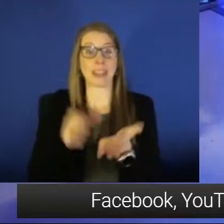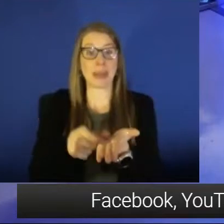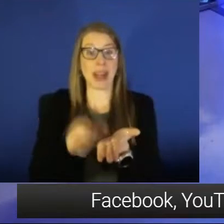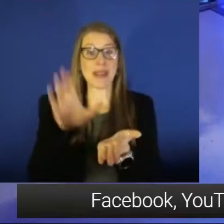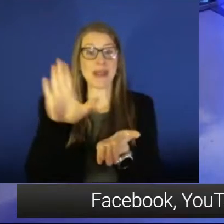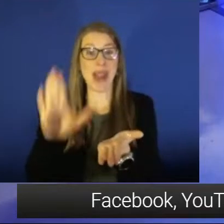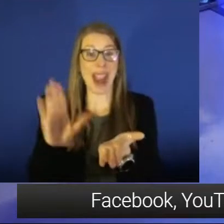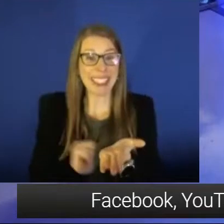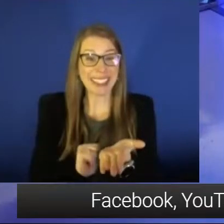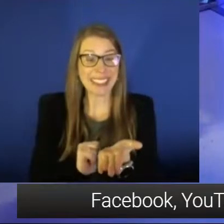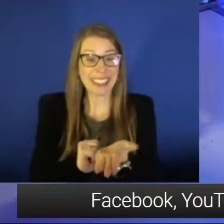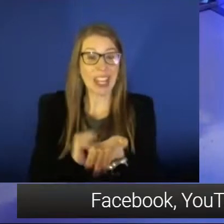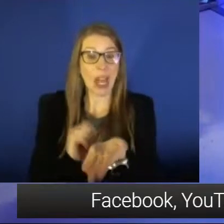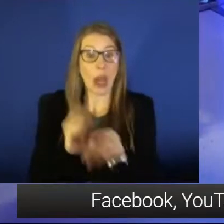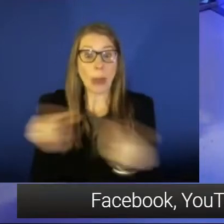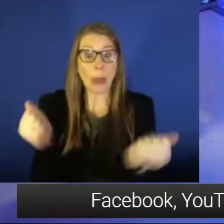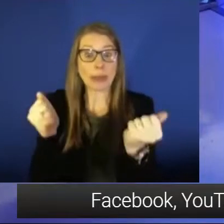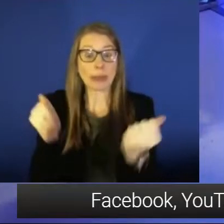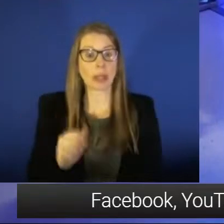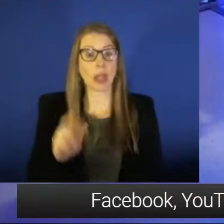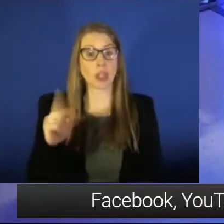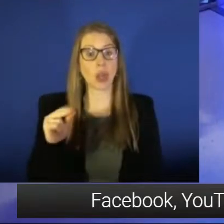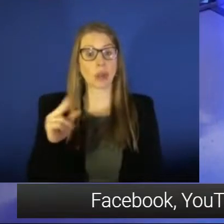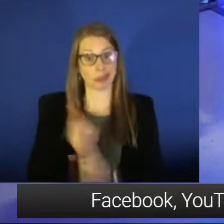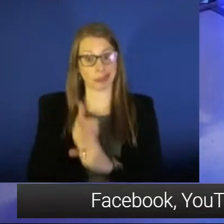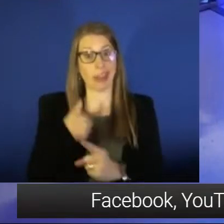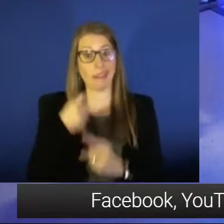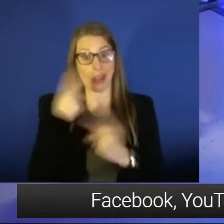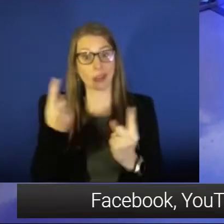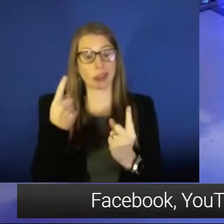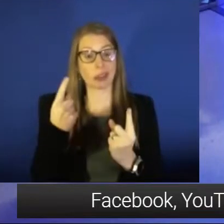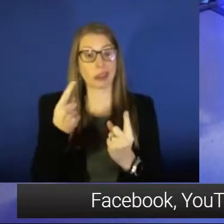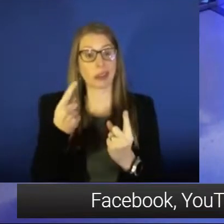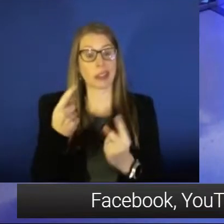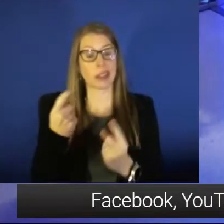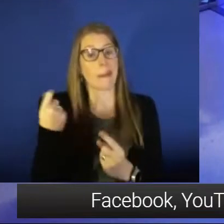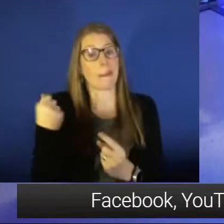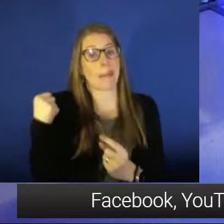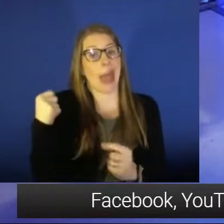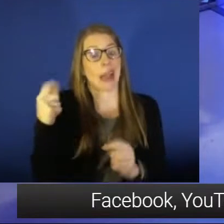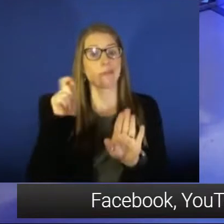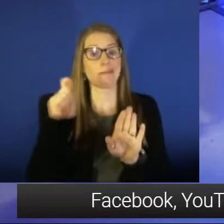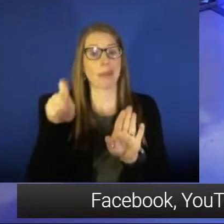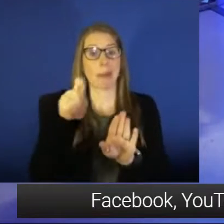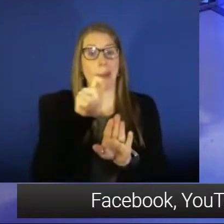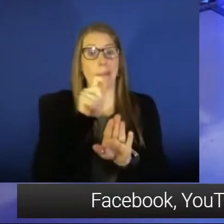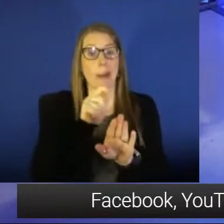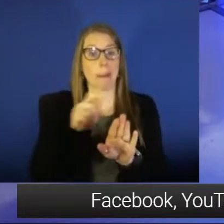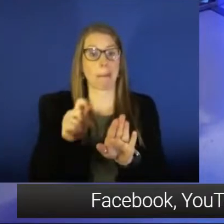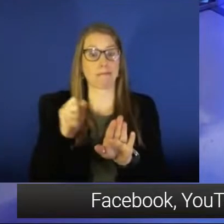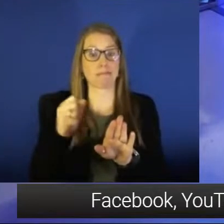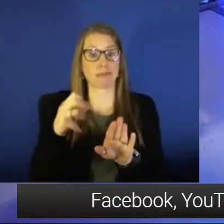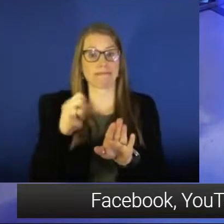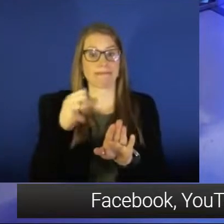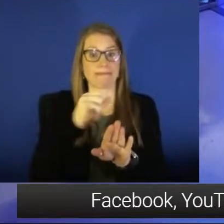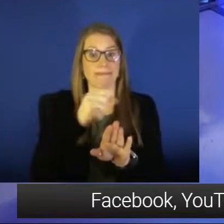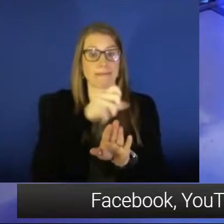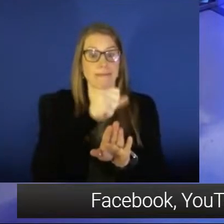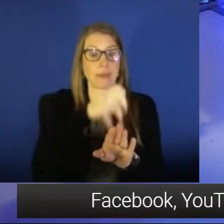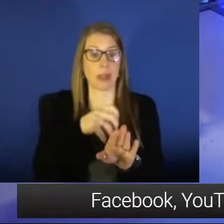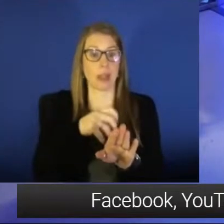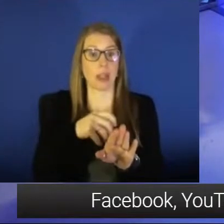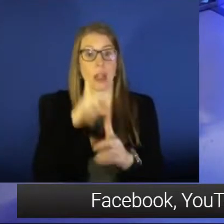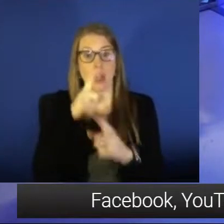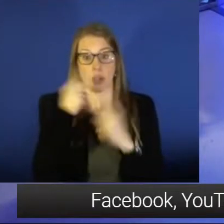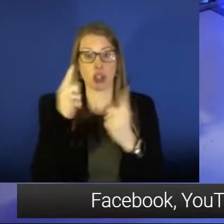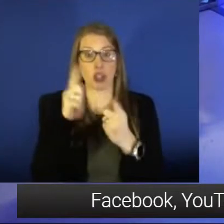you go, they're gone. And it was like, nope, you got allergies. And we did the back prick where, and yep, she was allergic to this, and that. And it